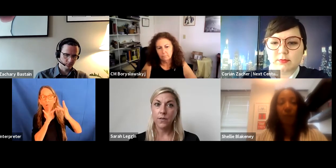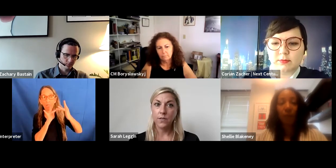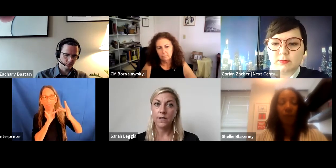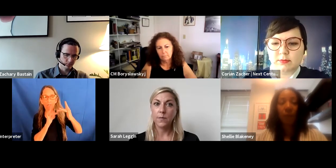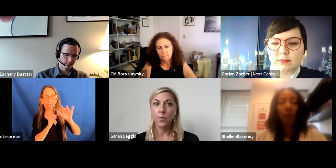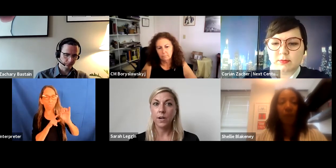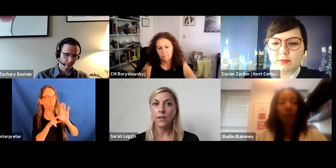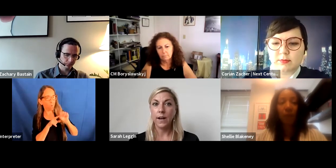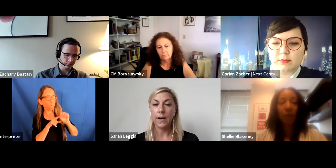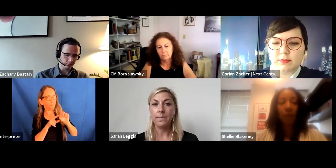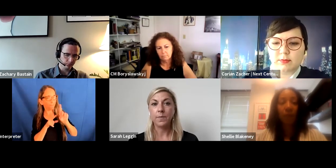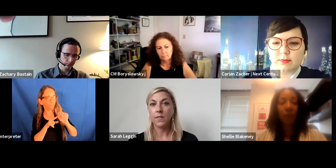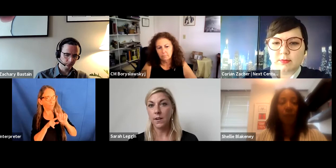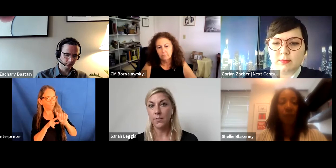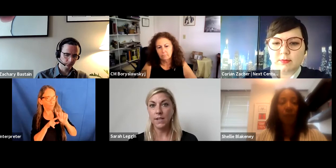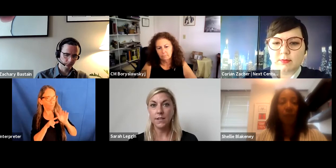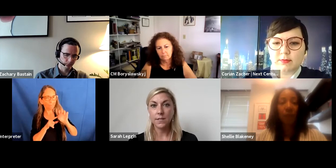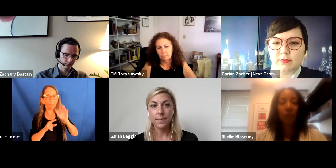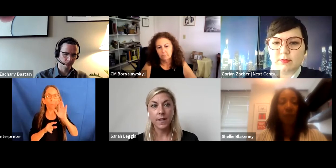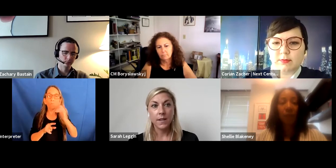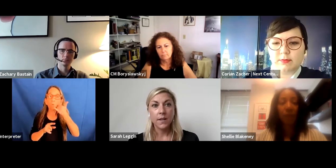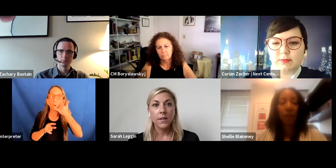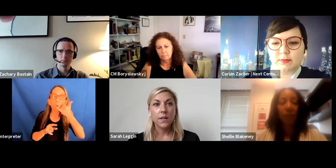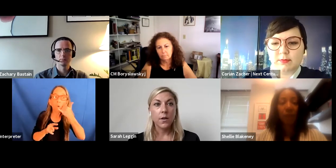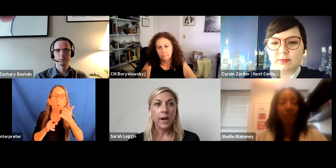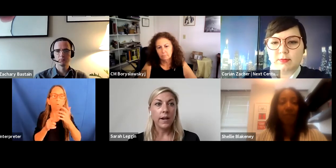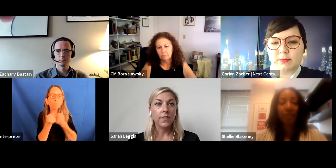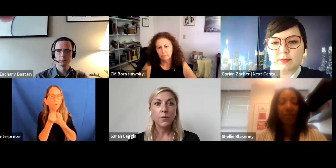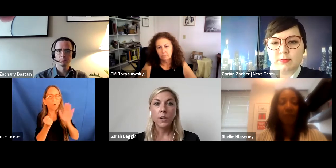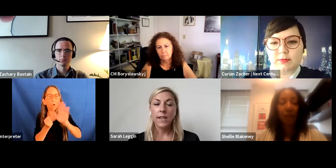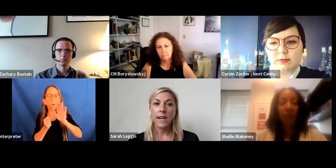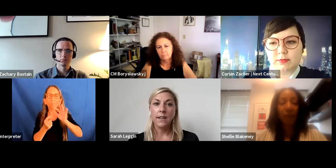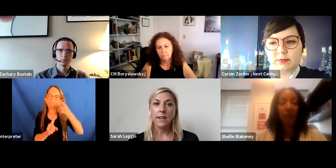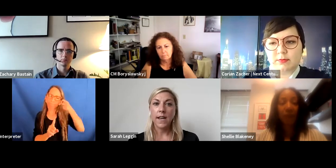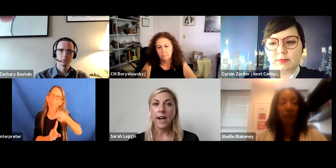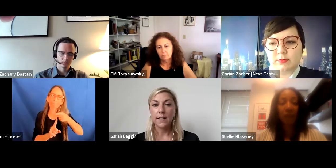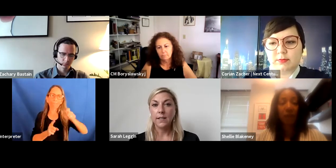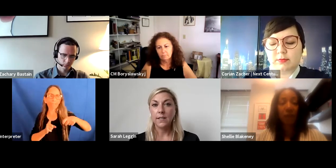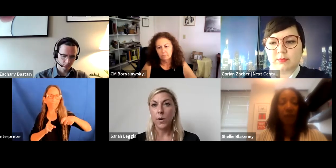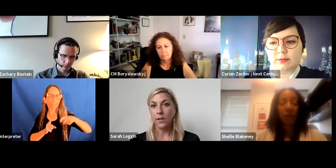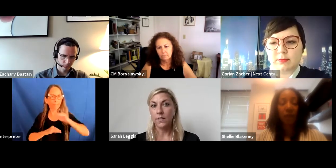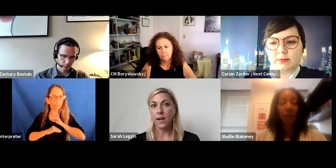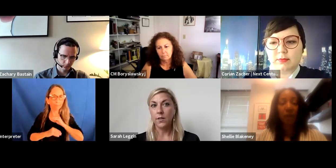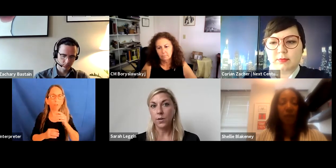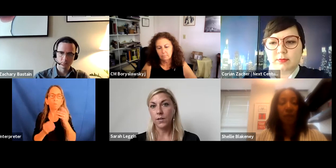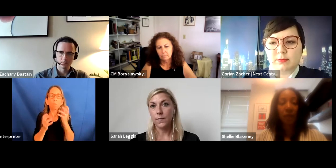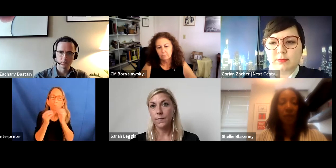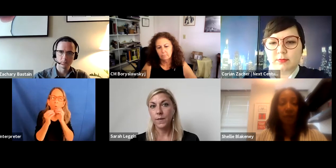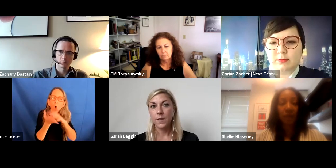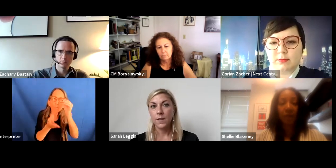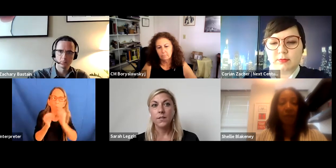for phones that support their unique needs. So to learn more, again, that's